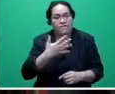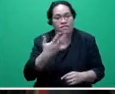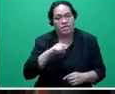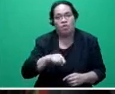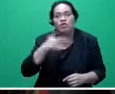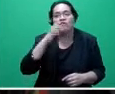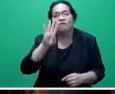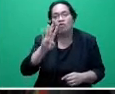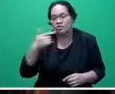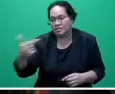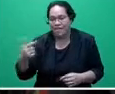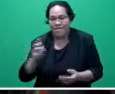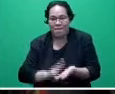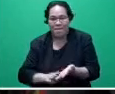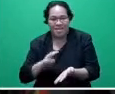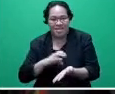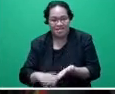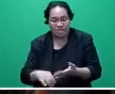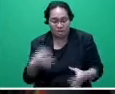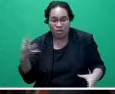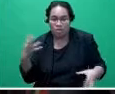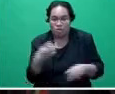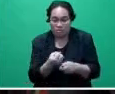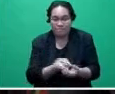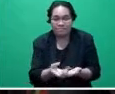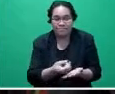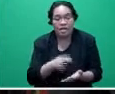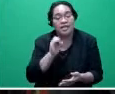15.47 million, with a total capital expenditure of